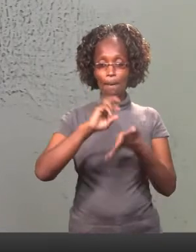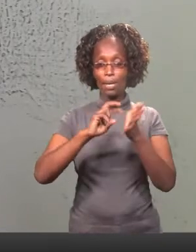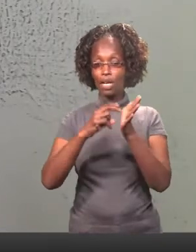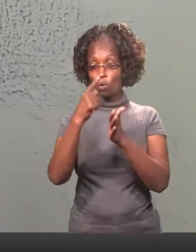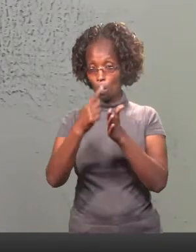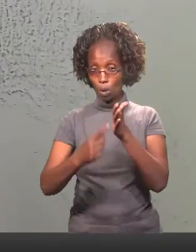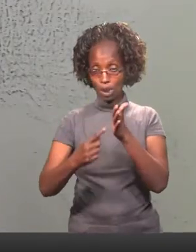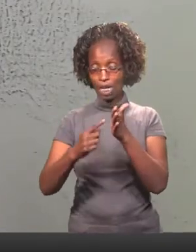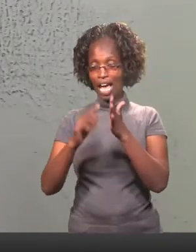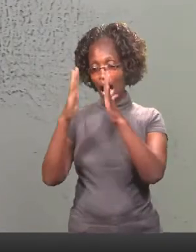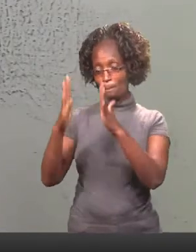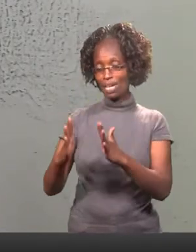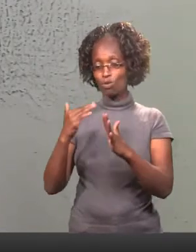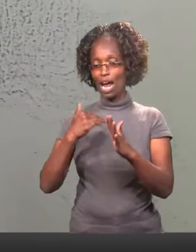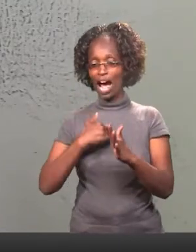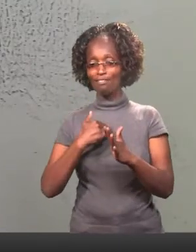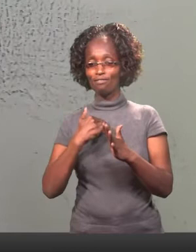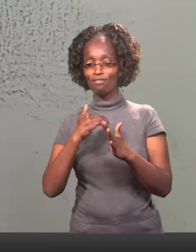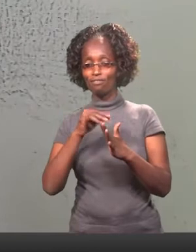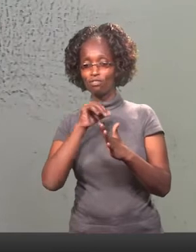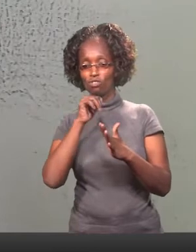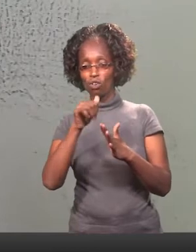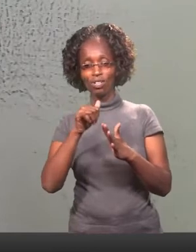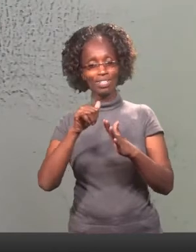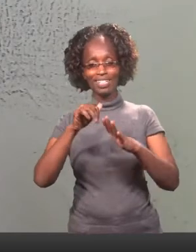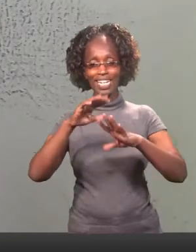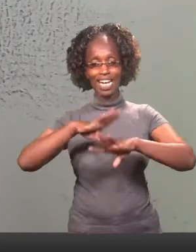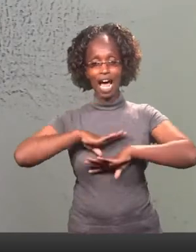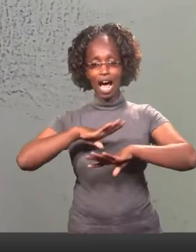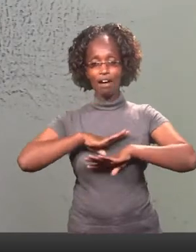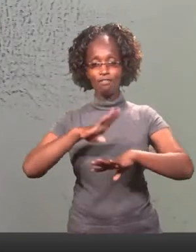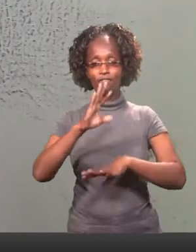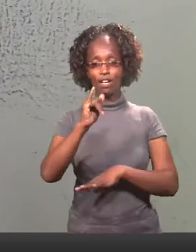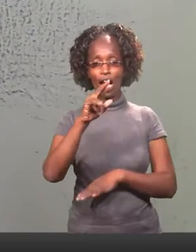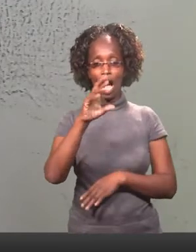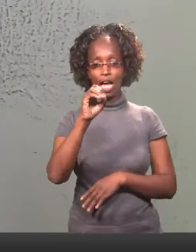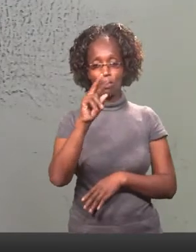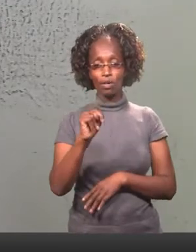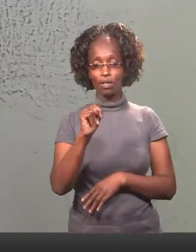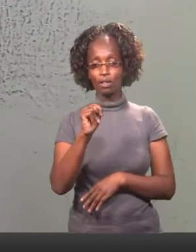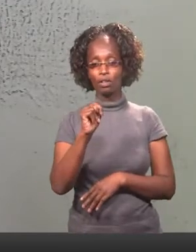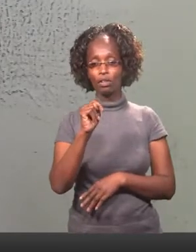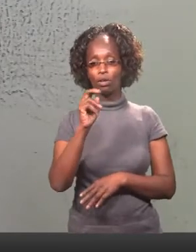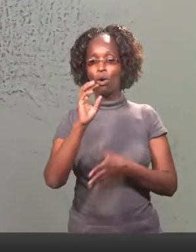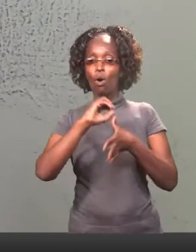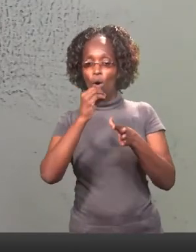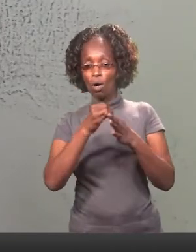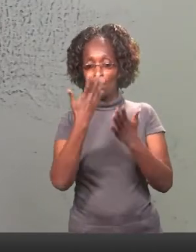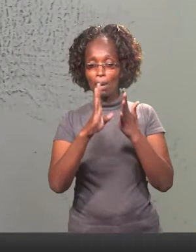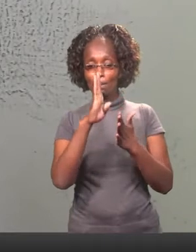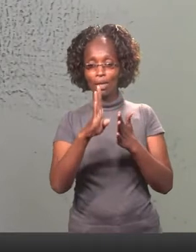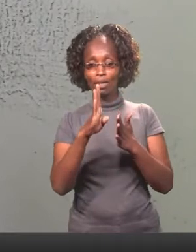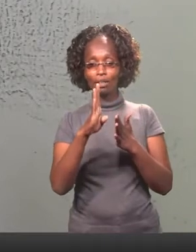is inadequate take of iron, which is the main component of red blood cells, or it could